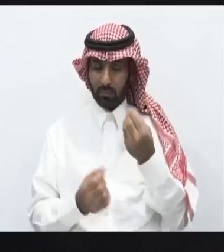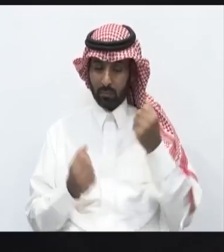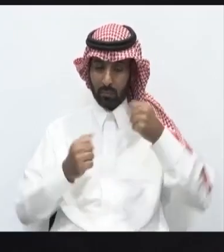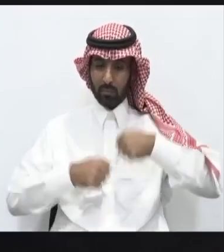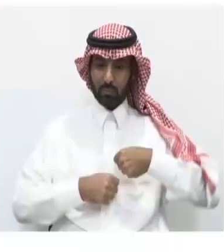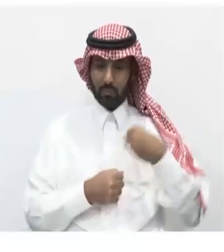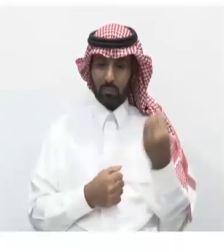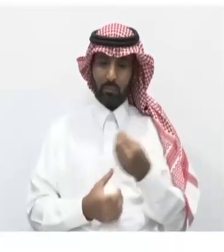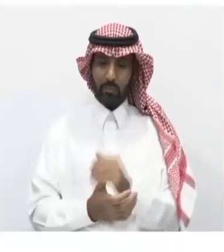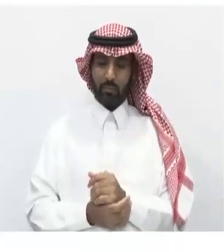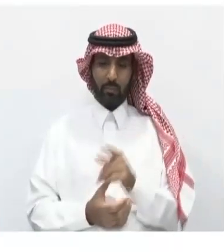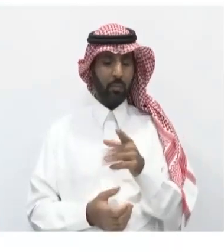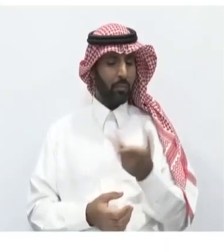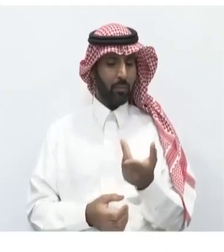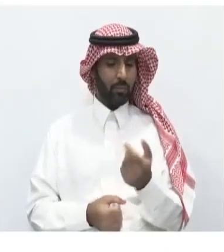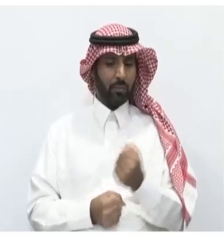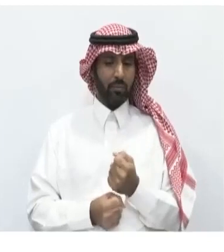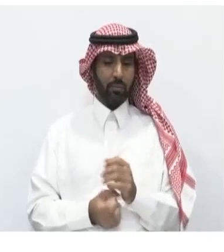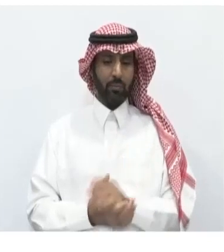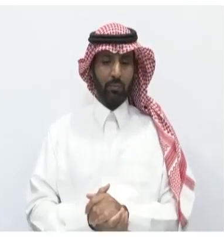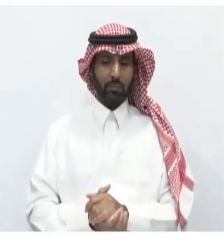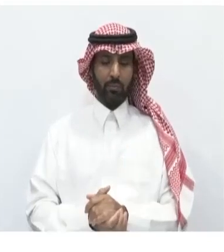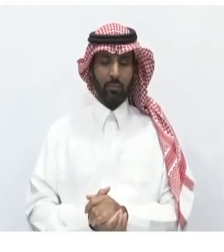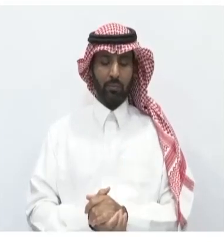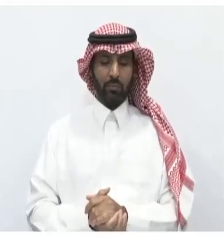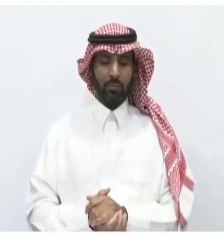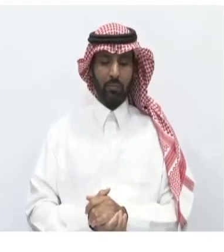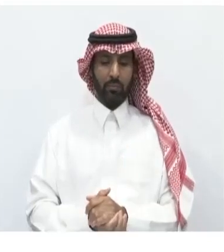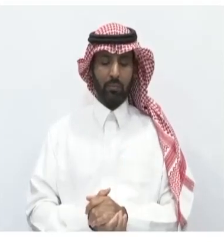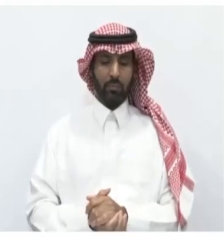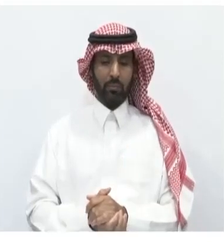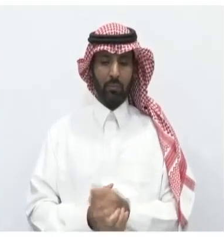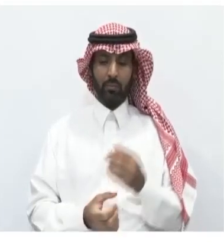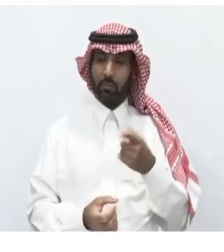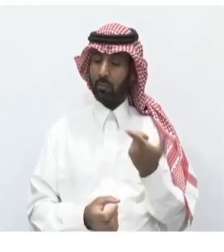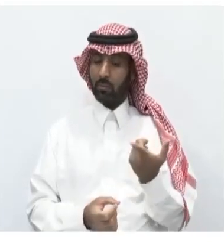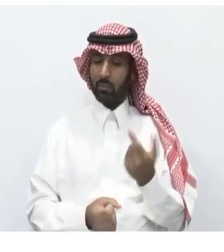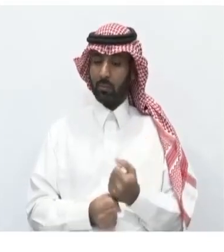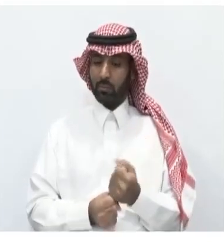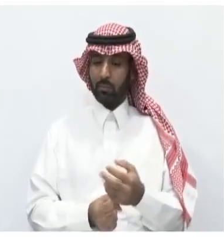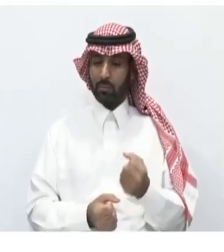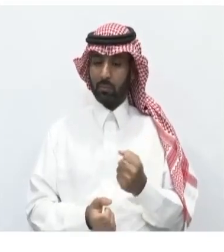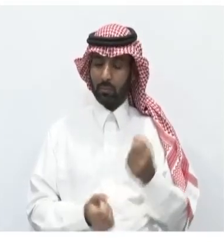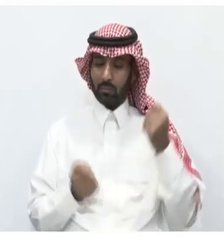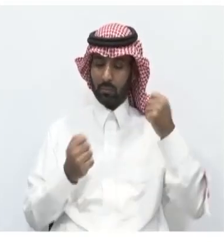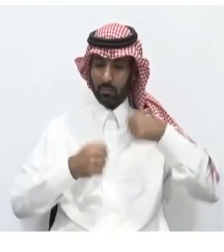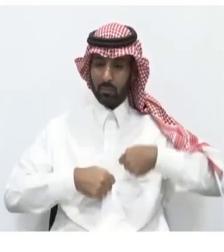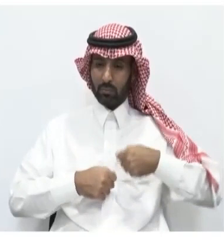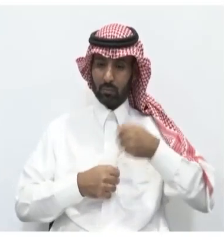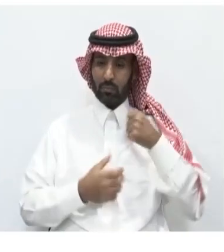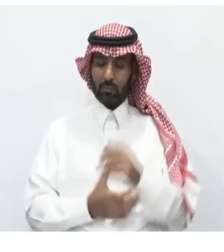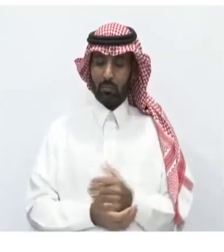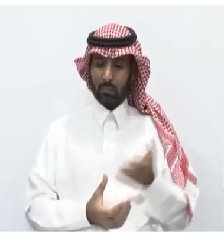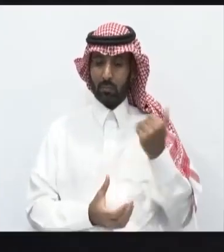what the things that you did take with your trip, or what would you take on a backpacking trip? If you haven't